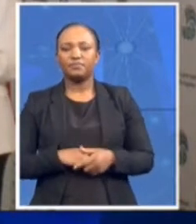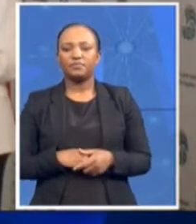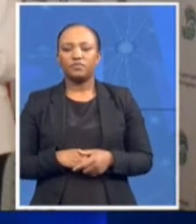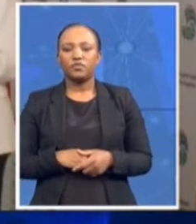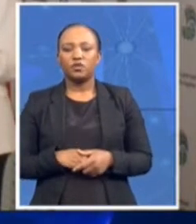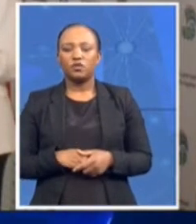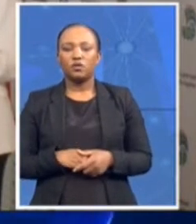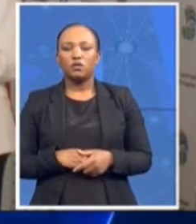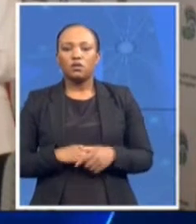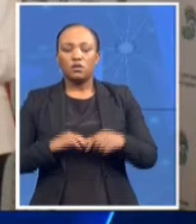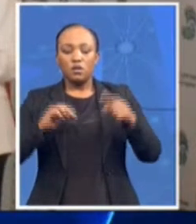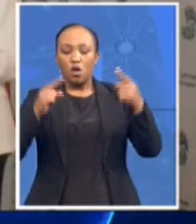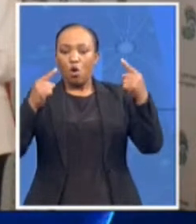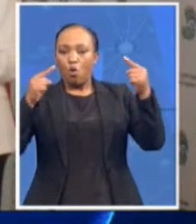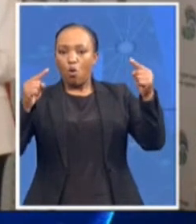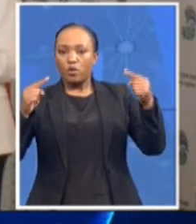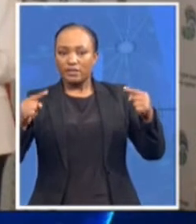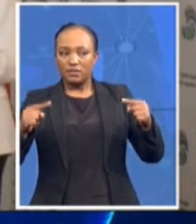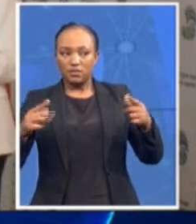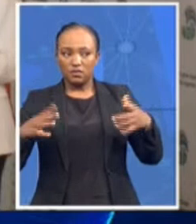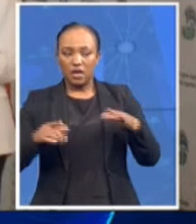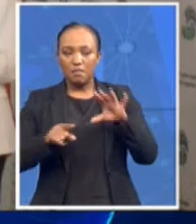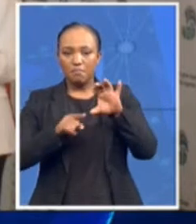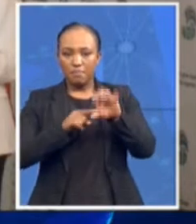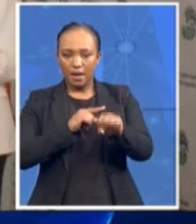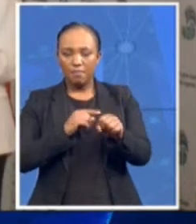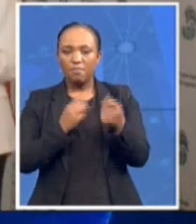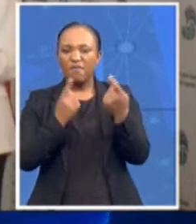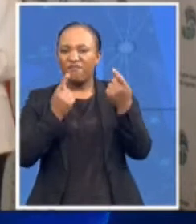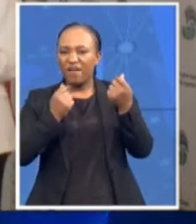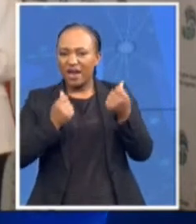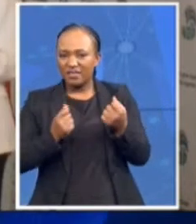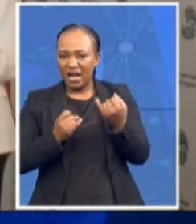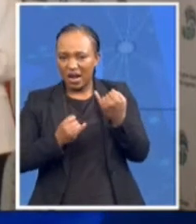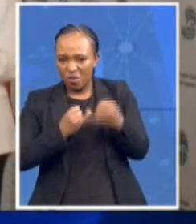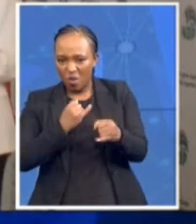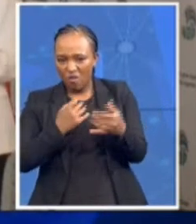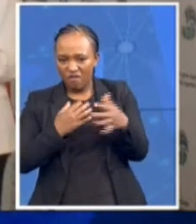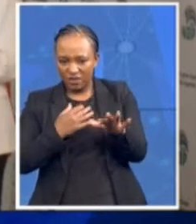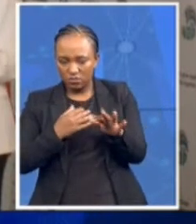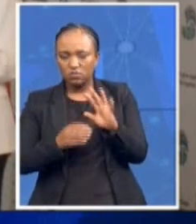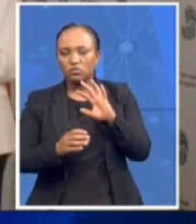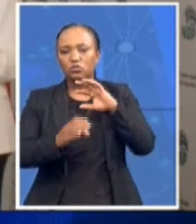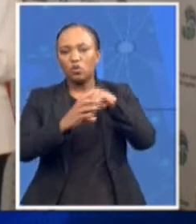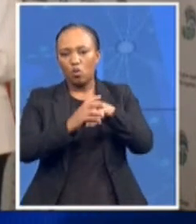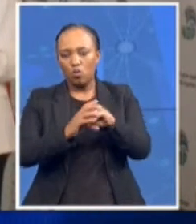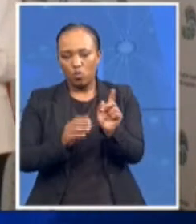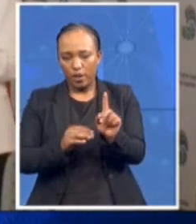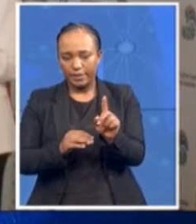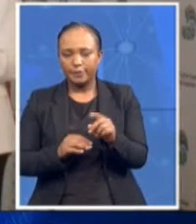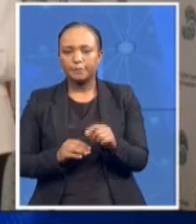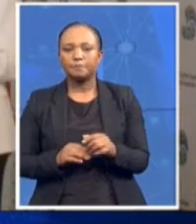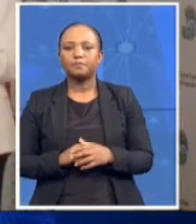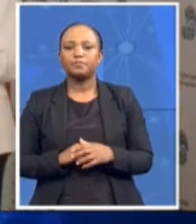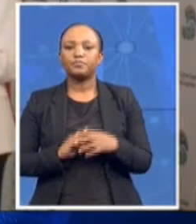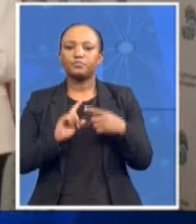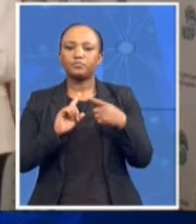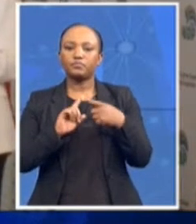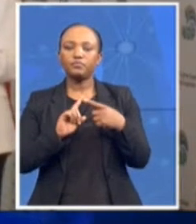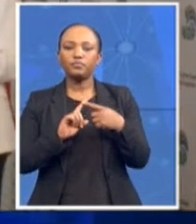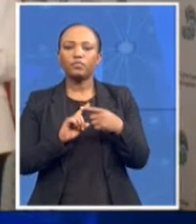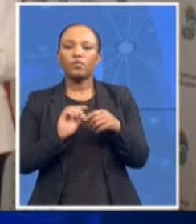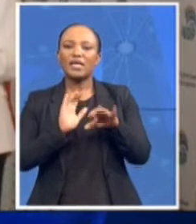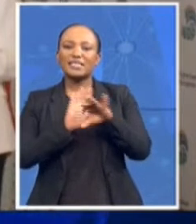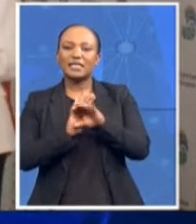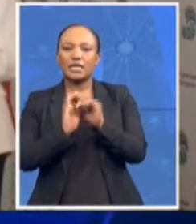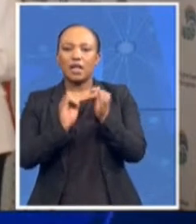and financial mismanagement actions that included the following: contravention of Section 11 of the National Arts Council